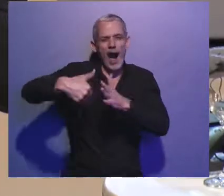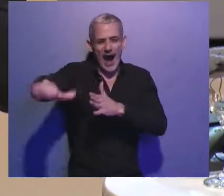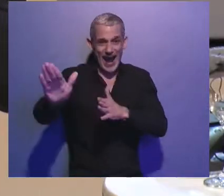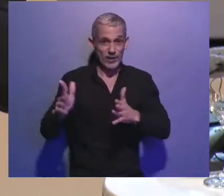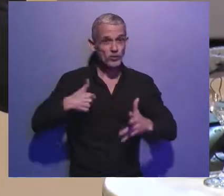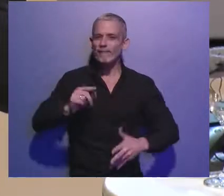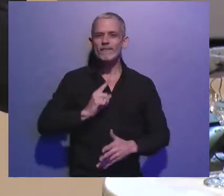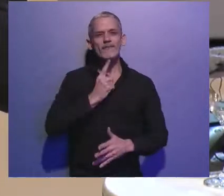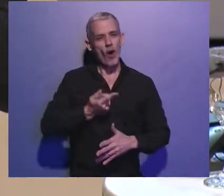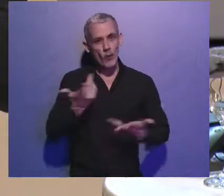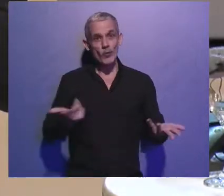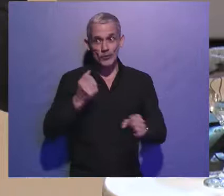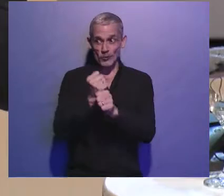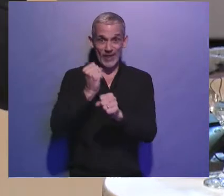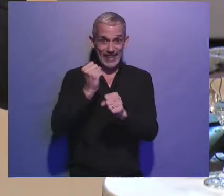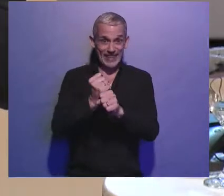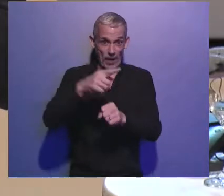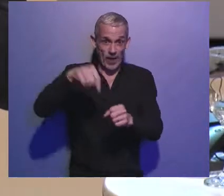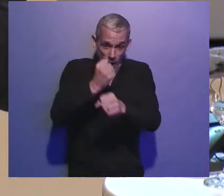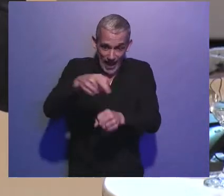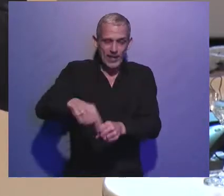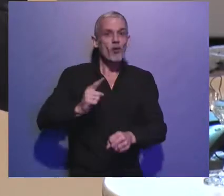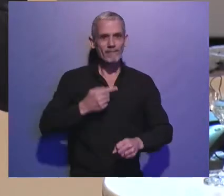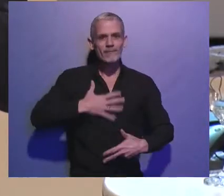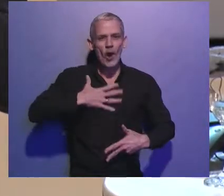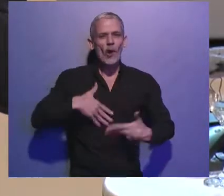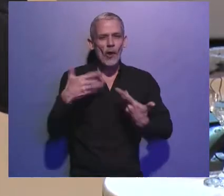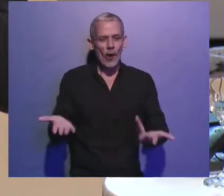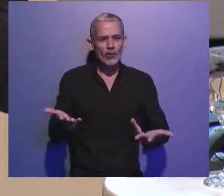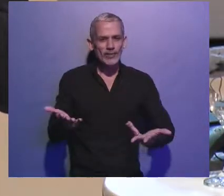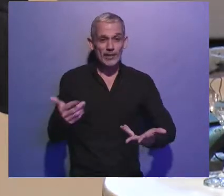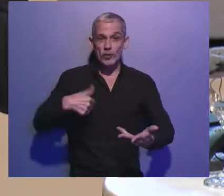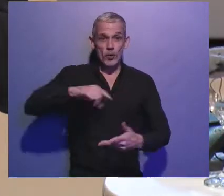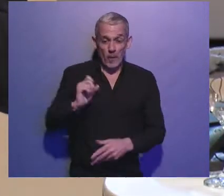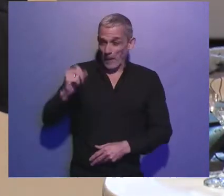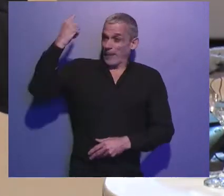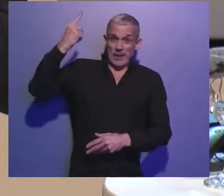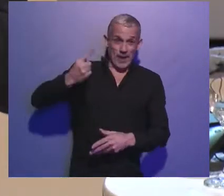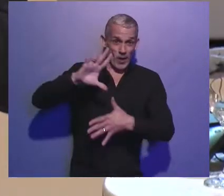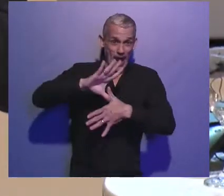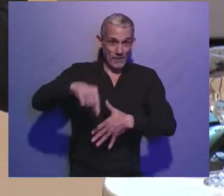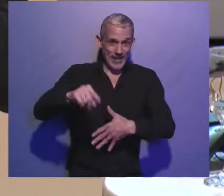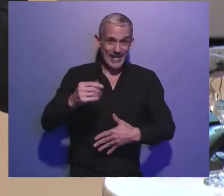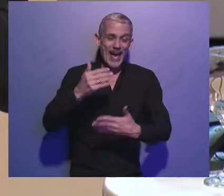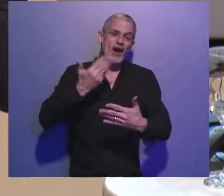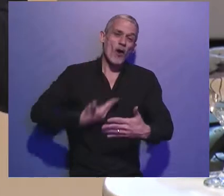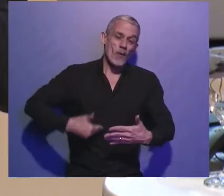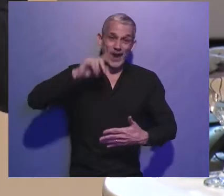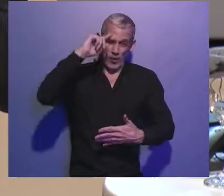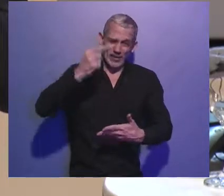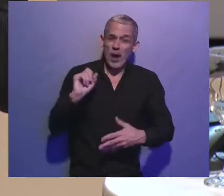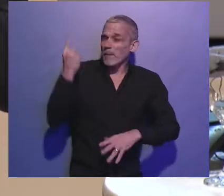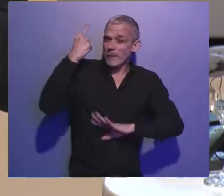have done so far as a pioneer subnational government. In addition, we do believe open